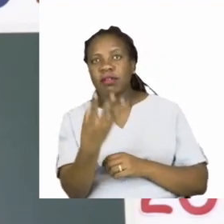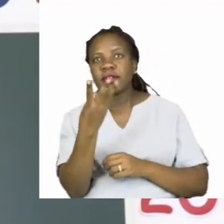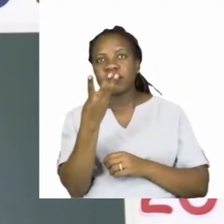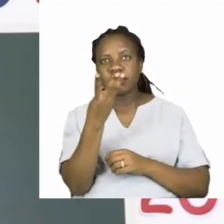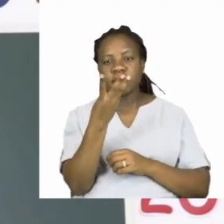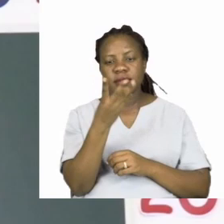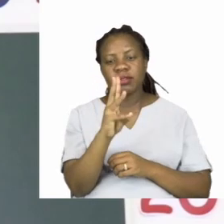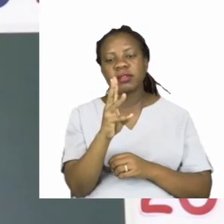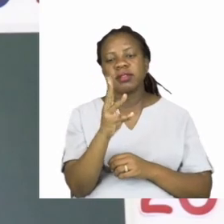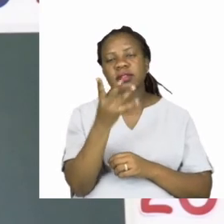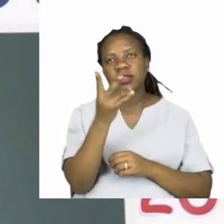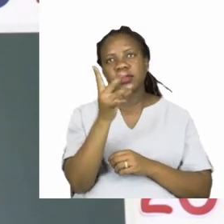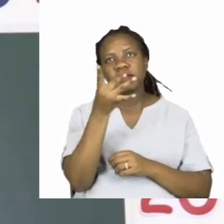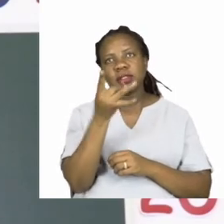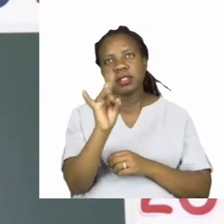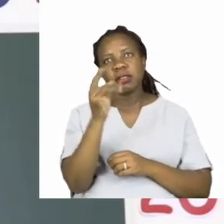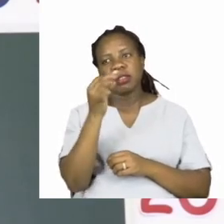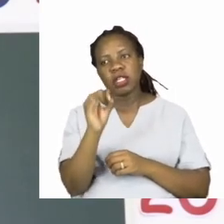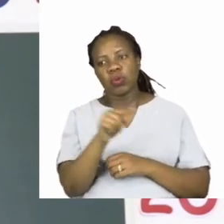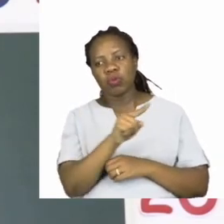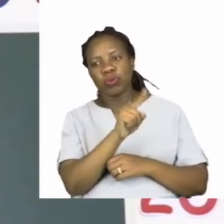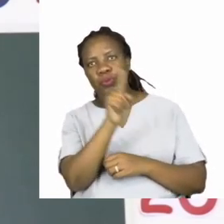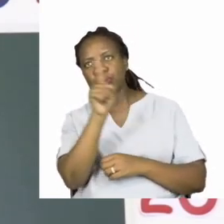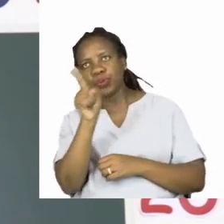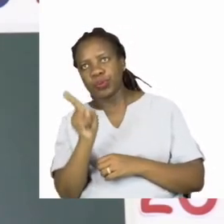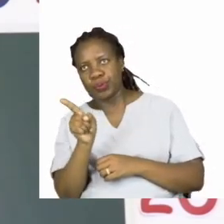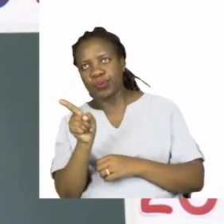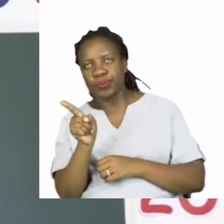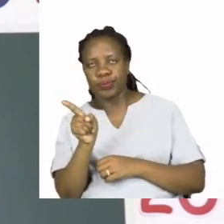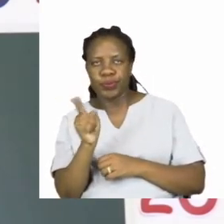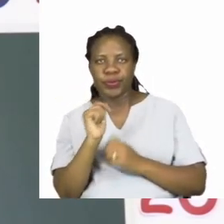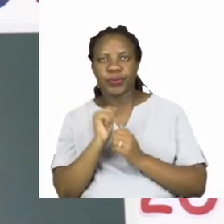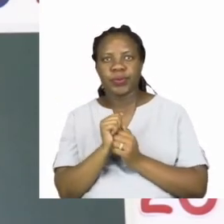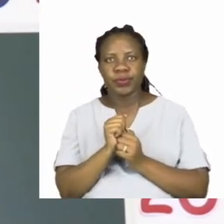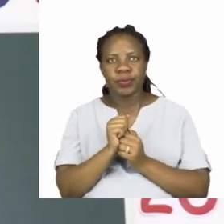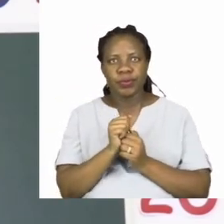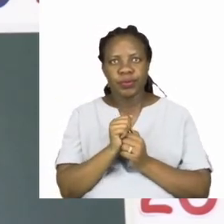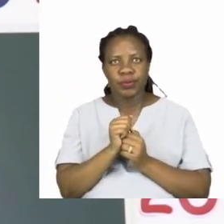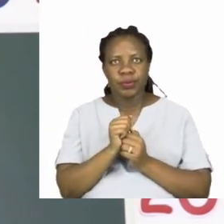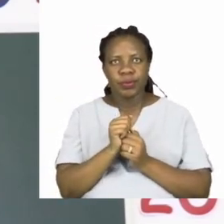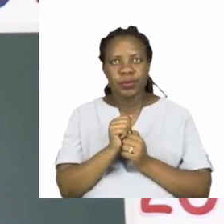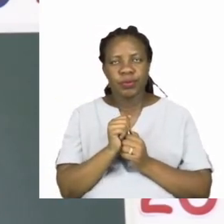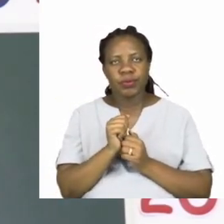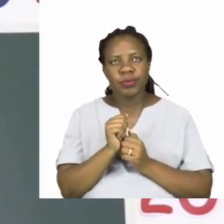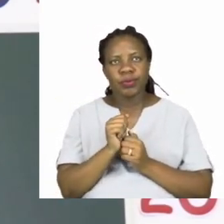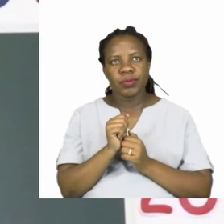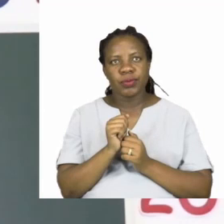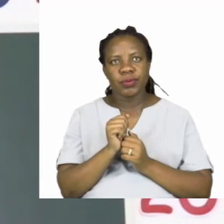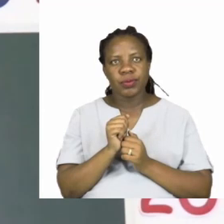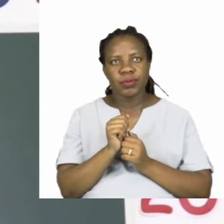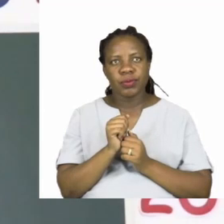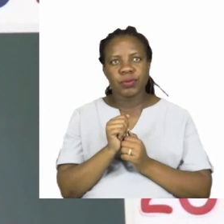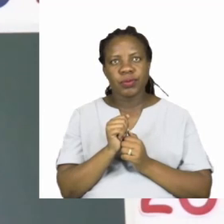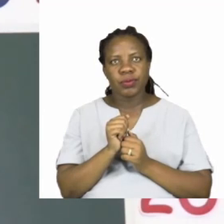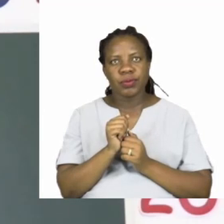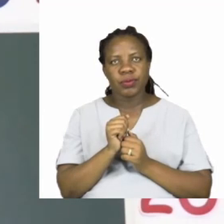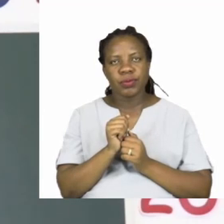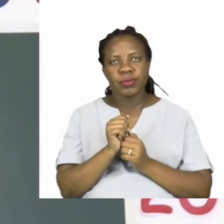are rounding up. Let's take a look at rounding to the nearest